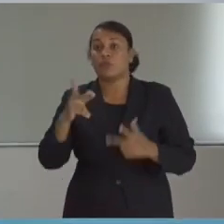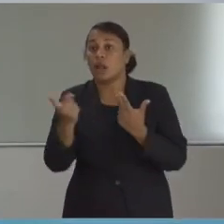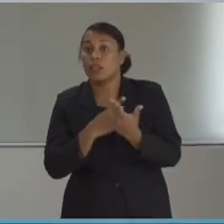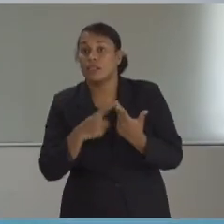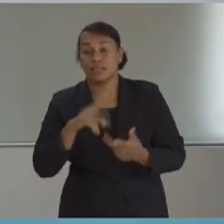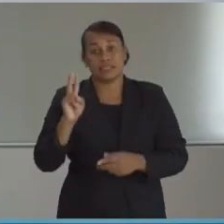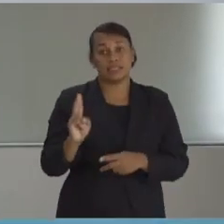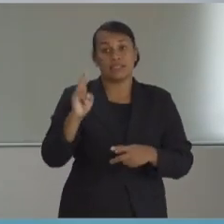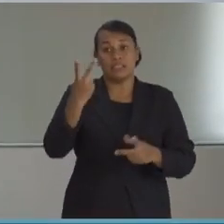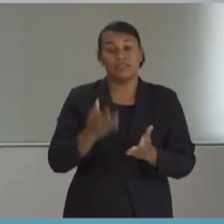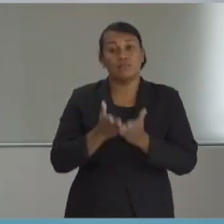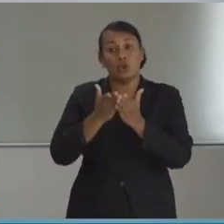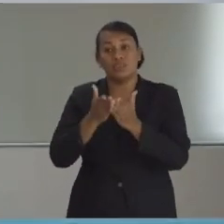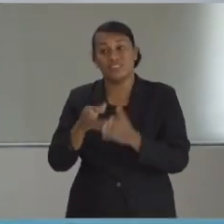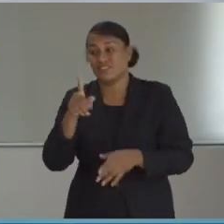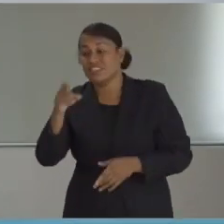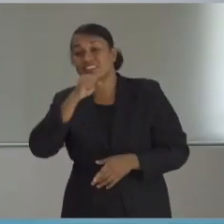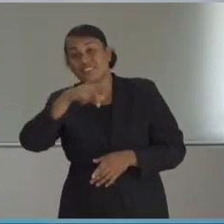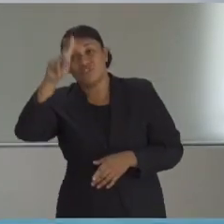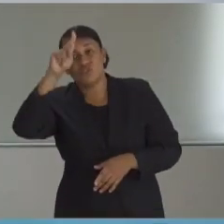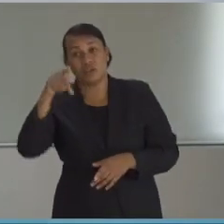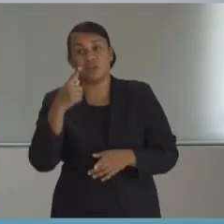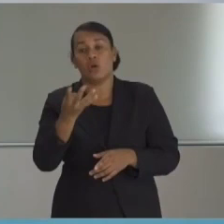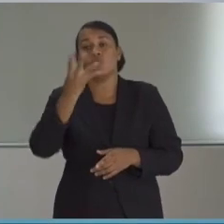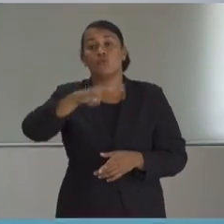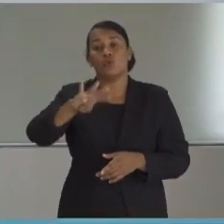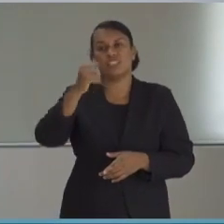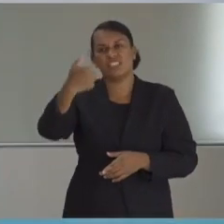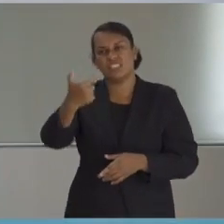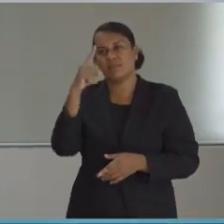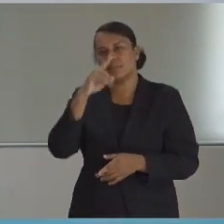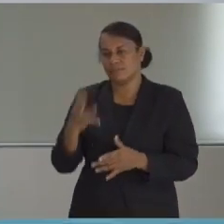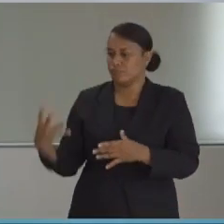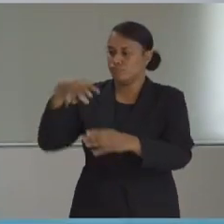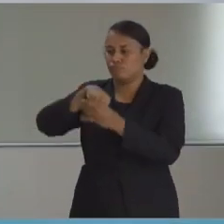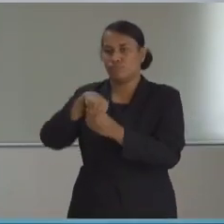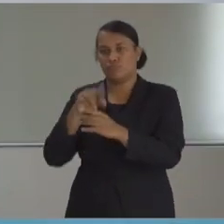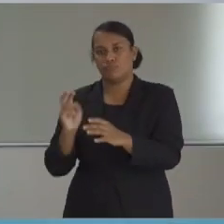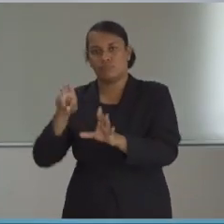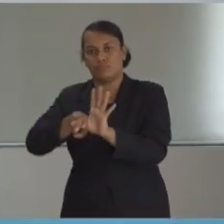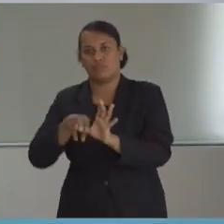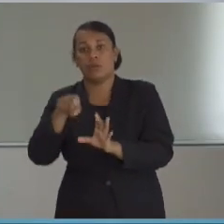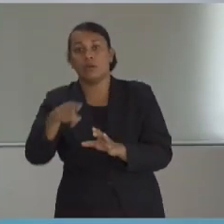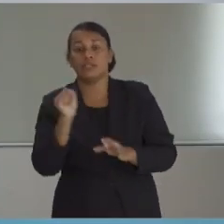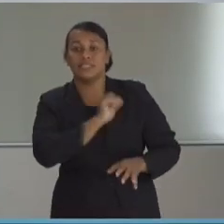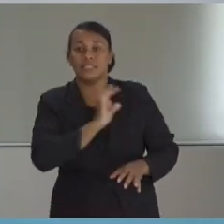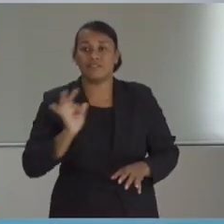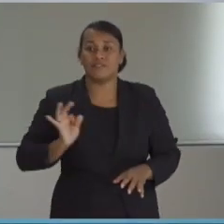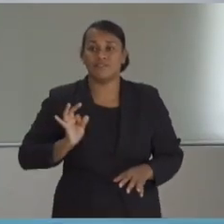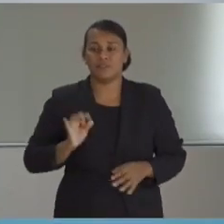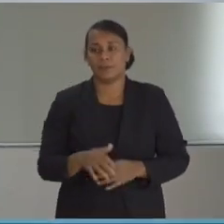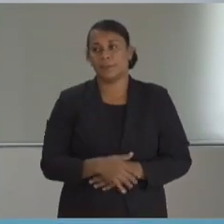considered 46 personnel, and of course we have about